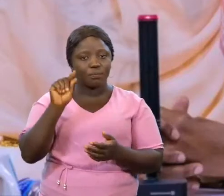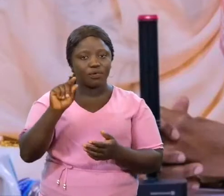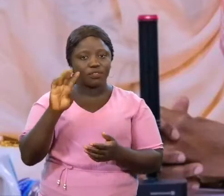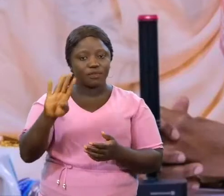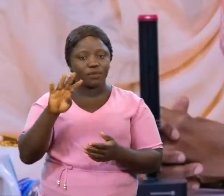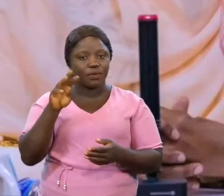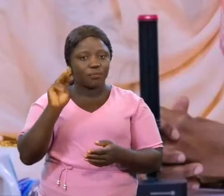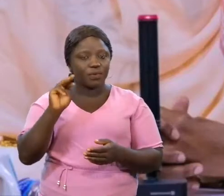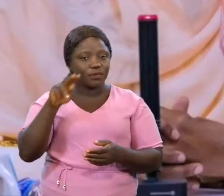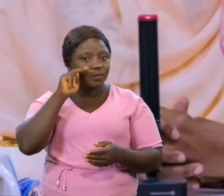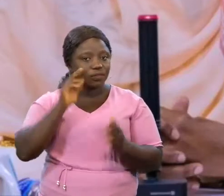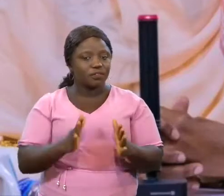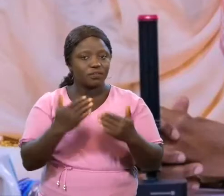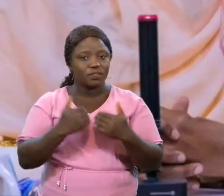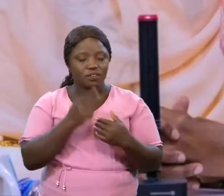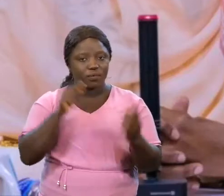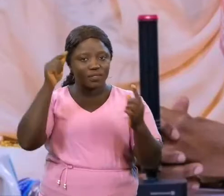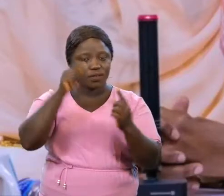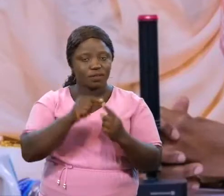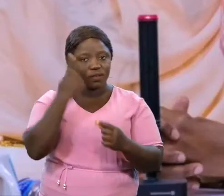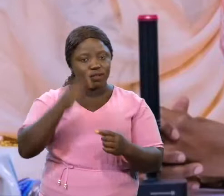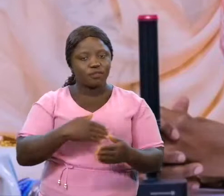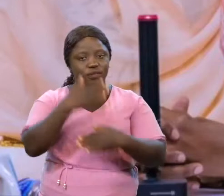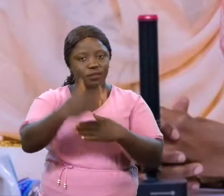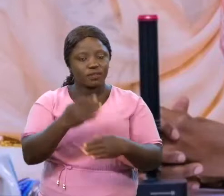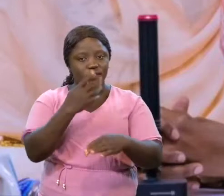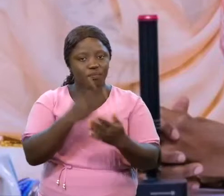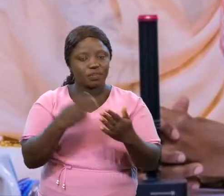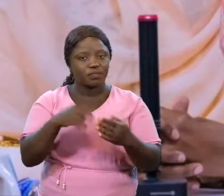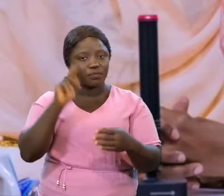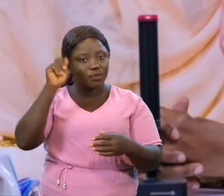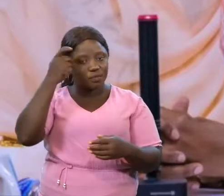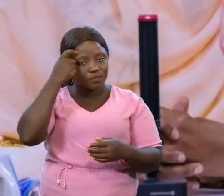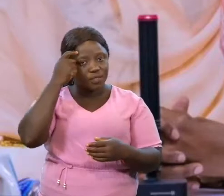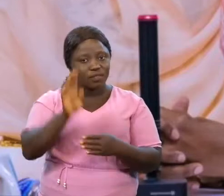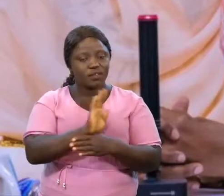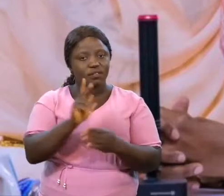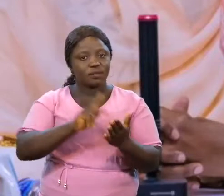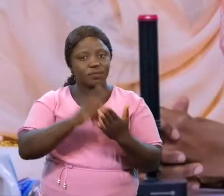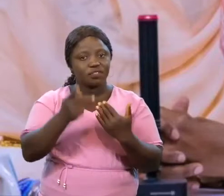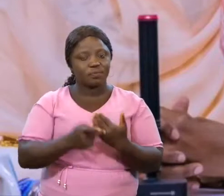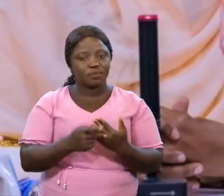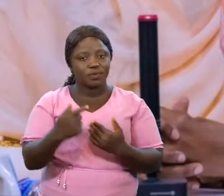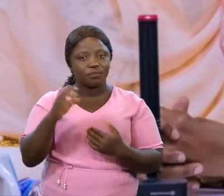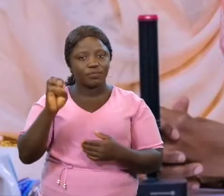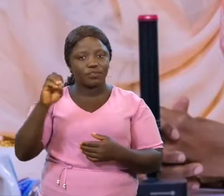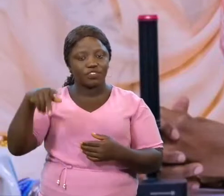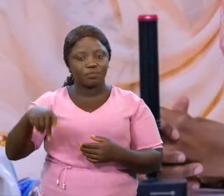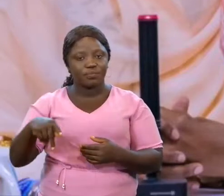1.4 million Nigerians have been targeted for the next round of the Government Enterprise and Empowerment Programme,